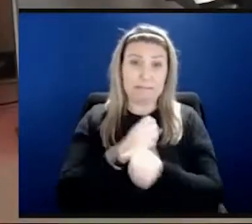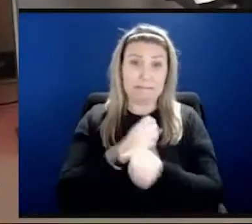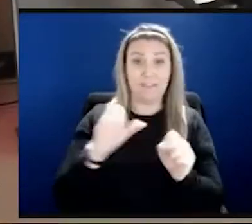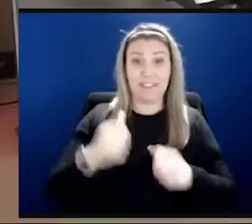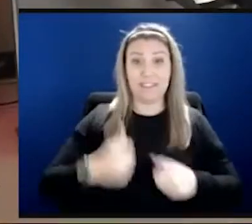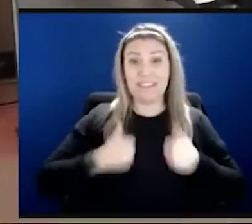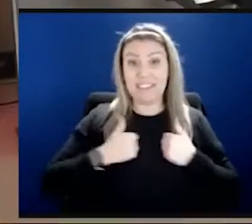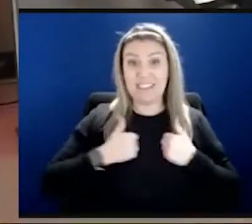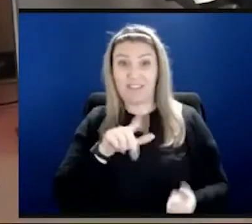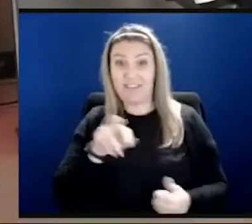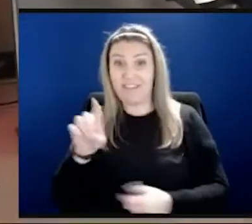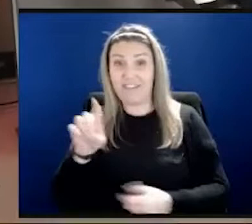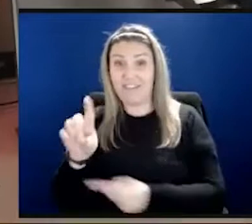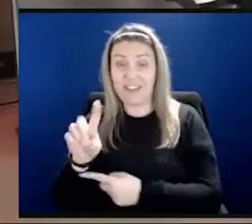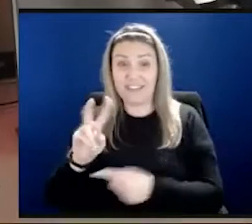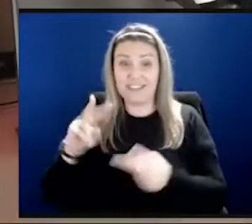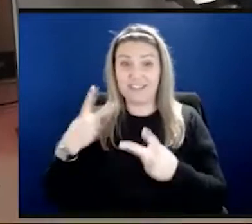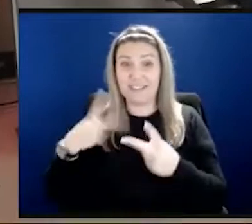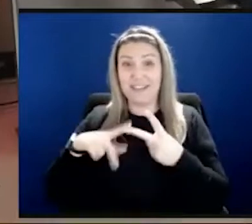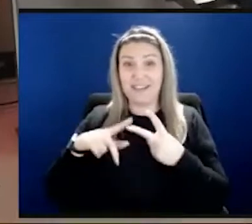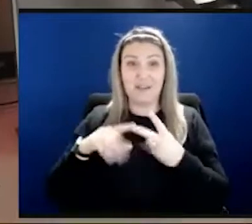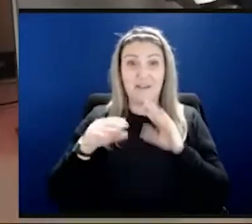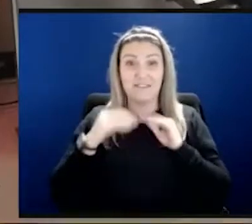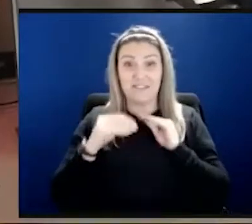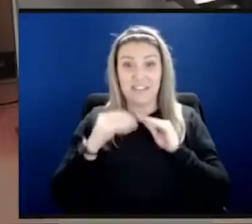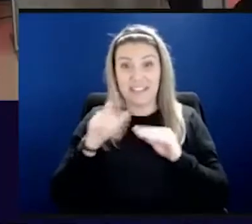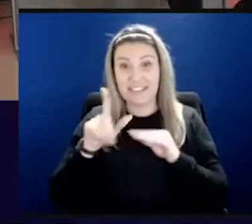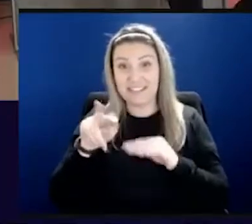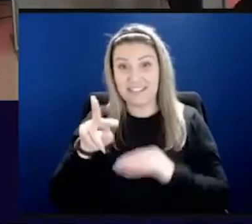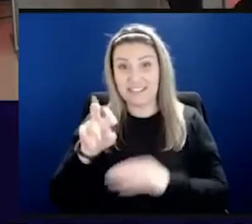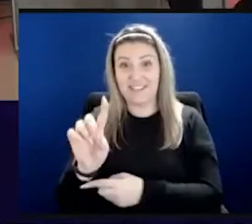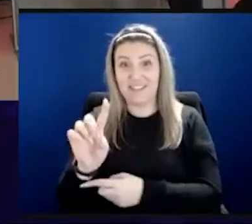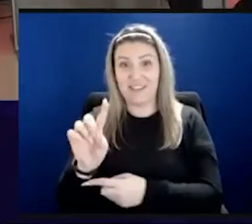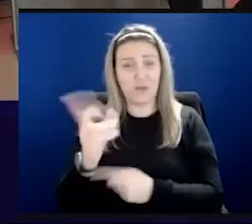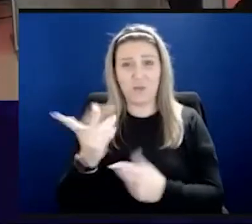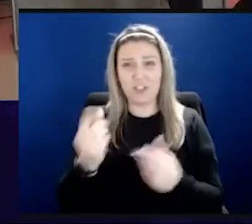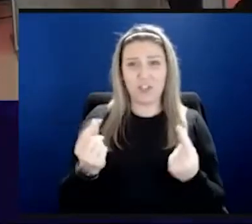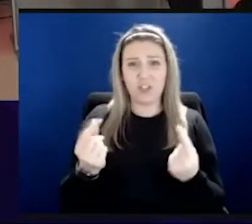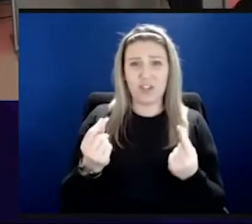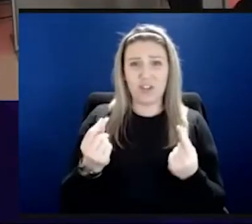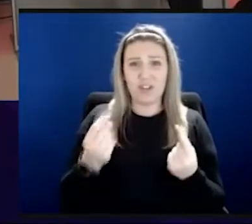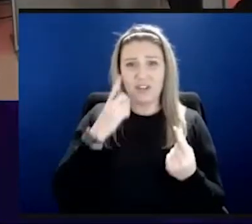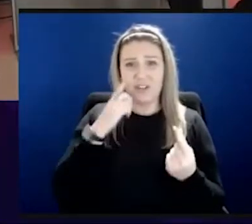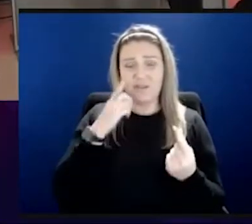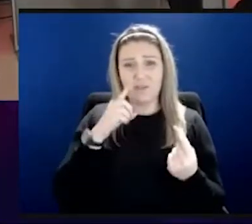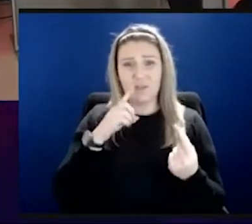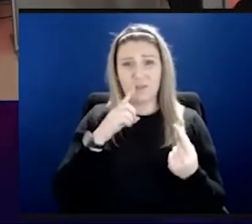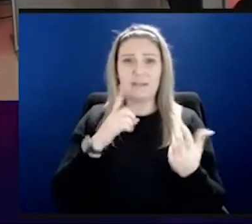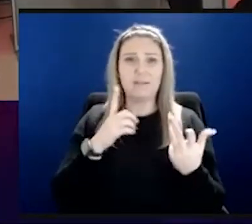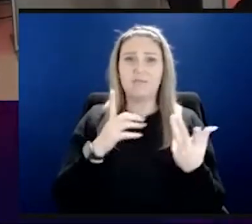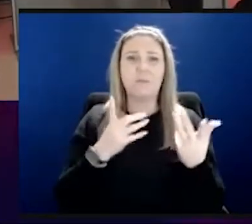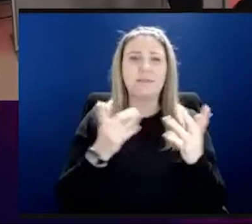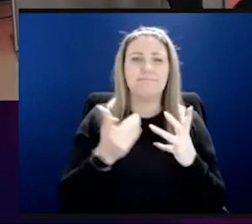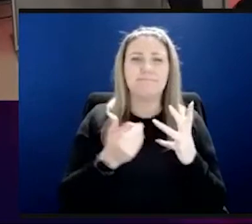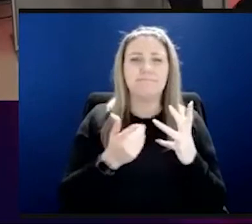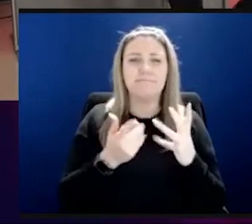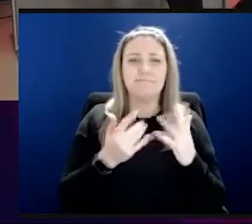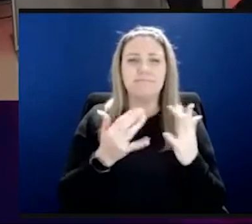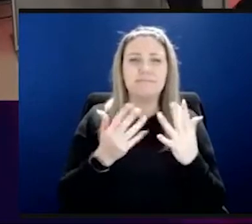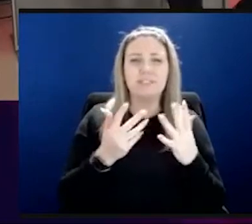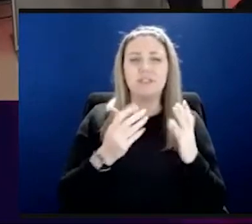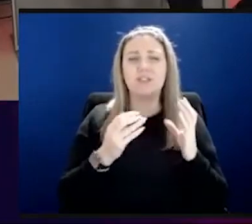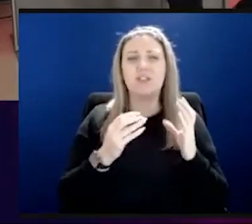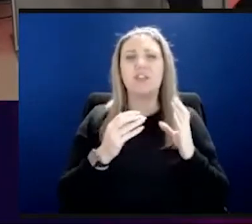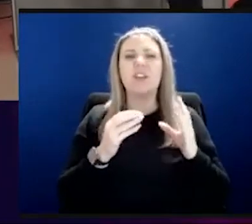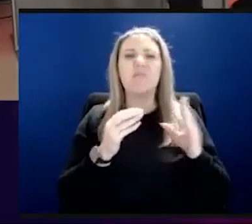according to Garen, was when you fixed the LVAD because what did you do to have it pop out? Not pop out, what's the right word? I'm saying it sounds just gruesome. Shifted a